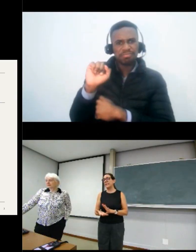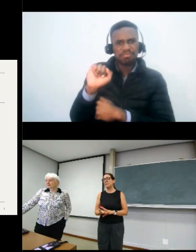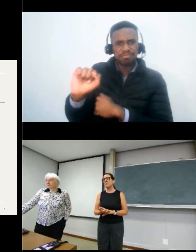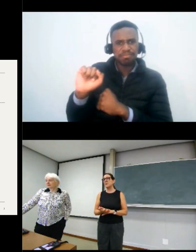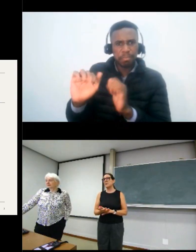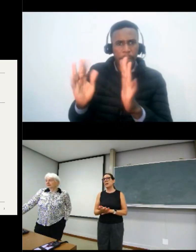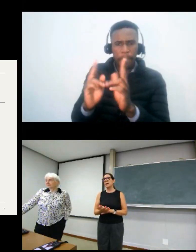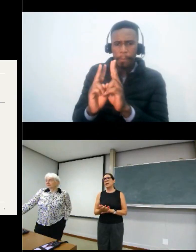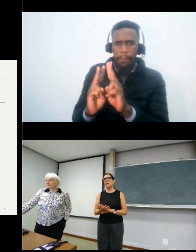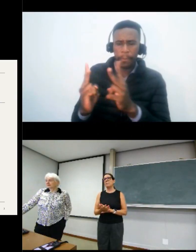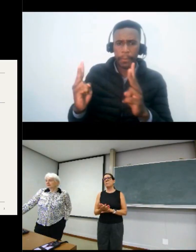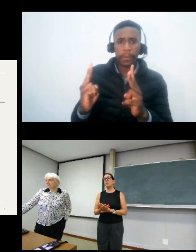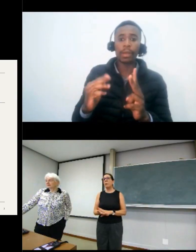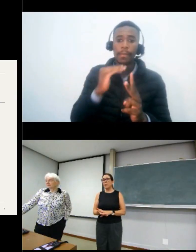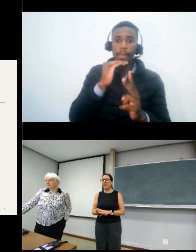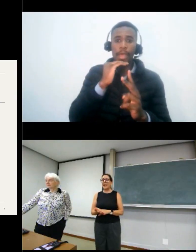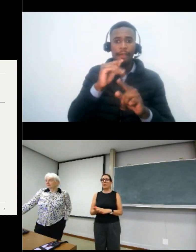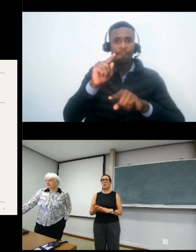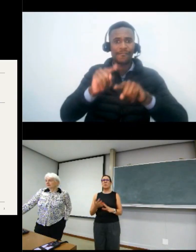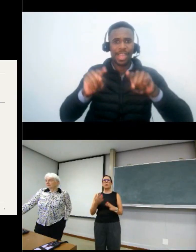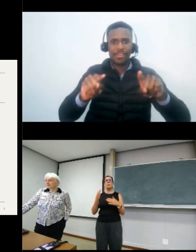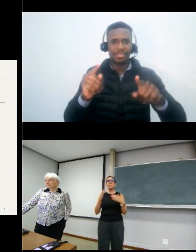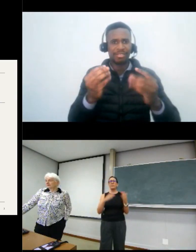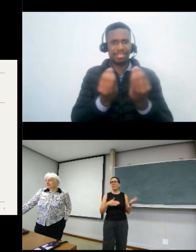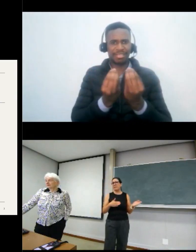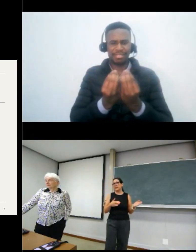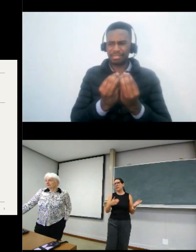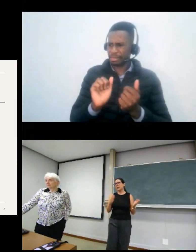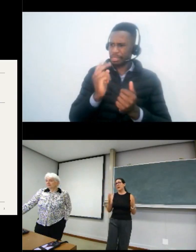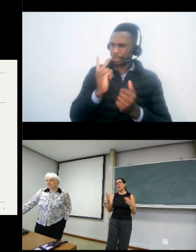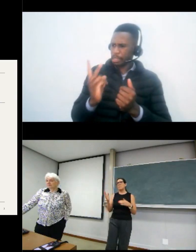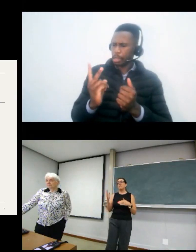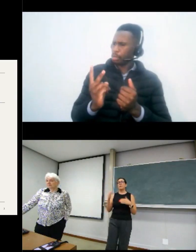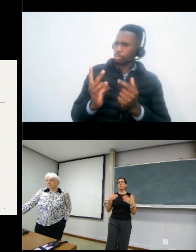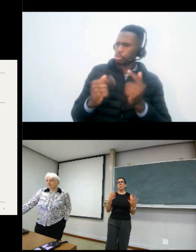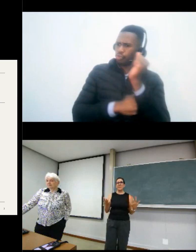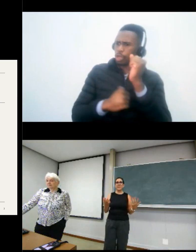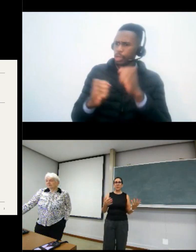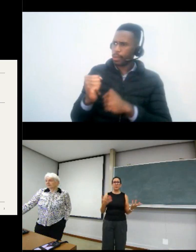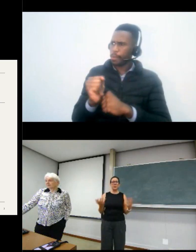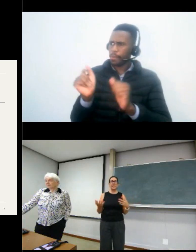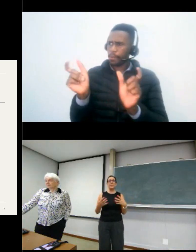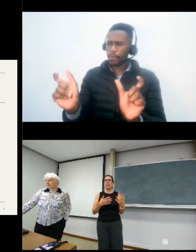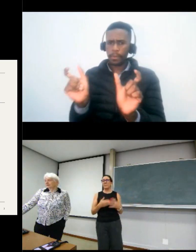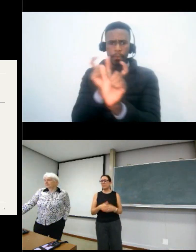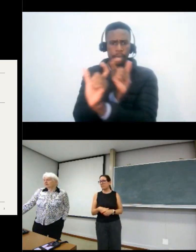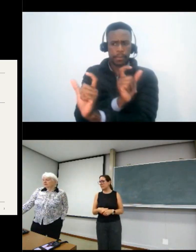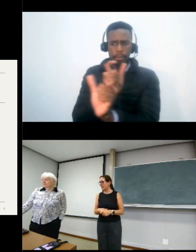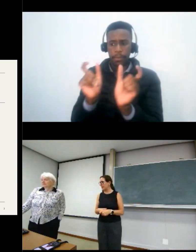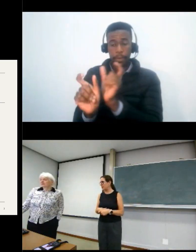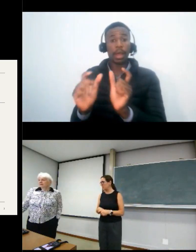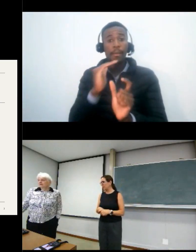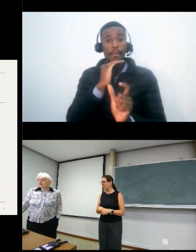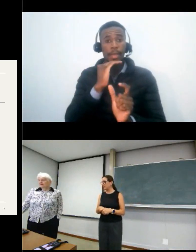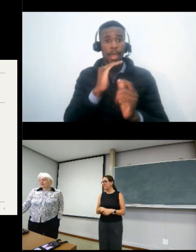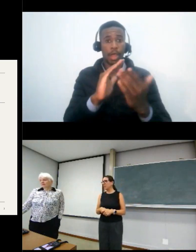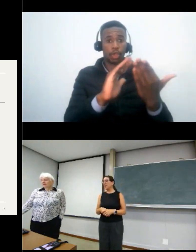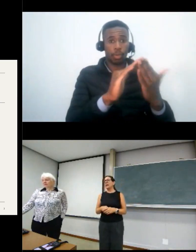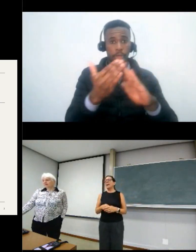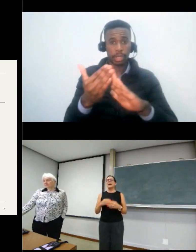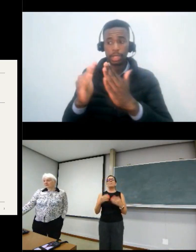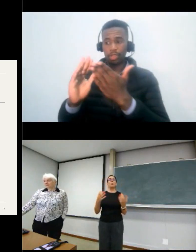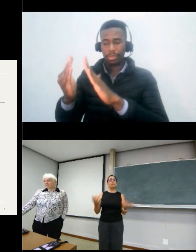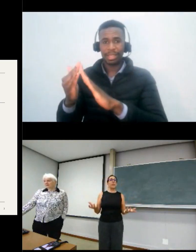different items perform in a language also vary from community to community, from signer to